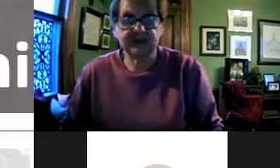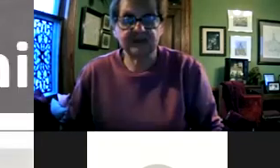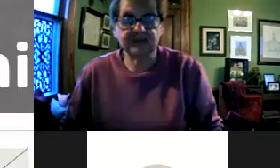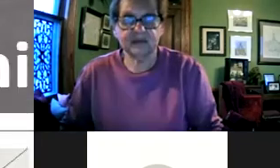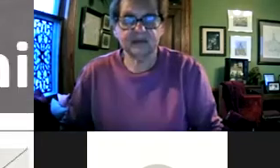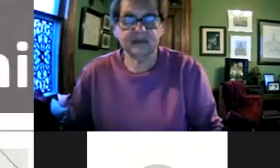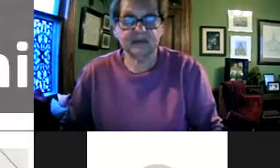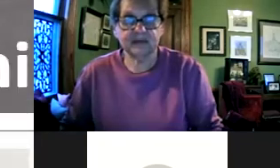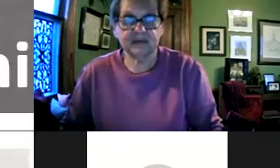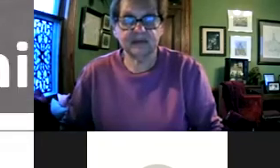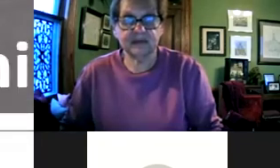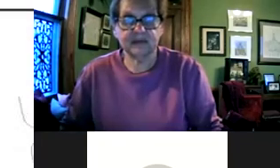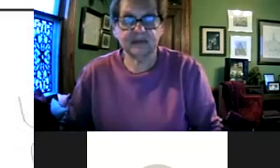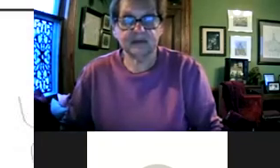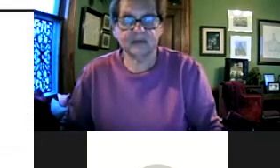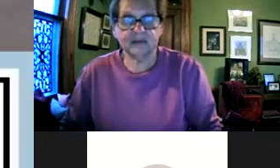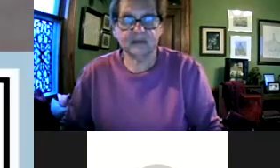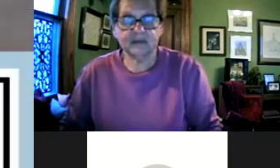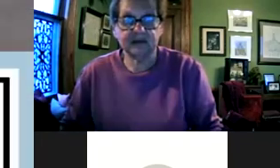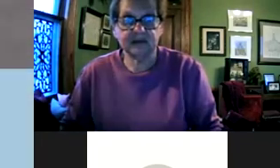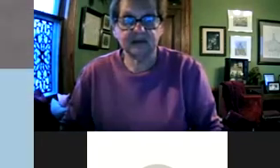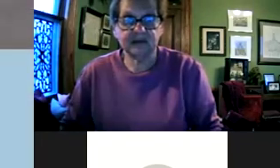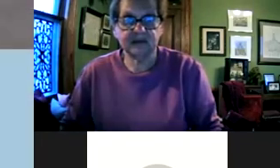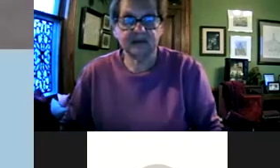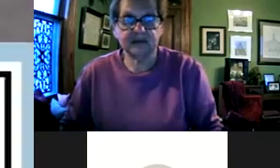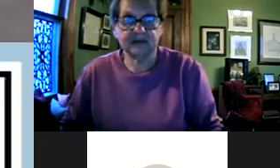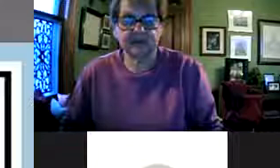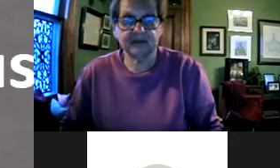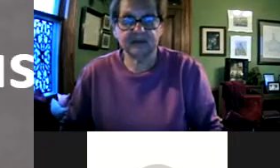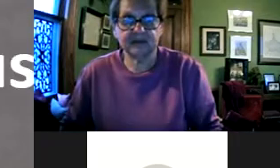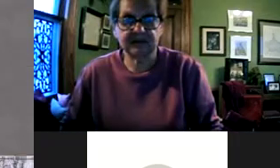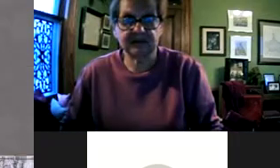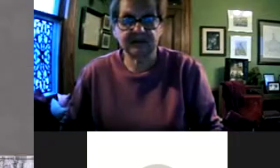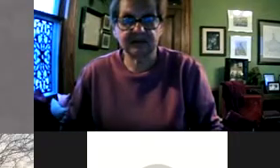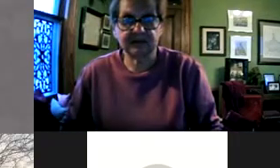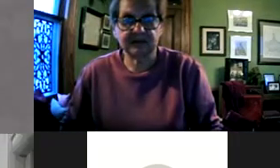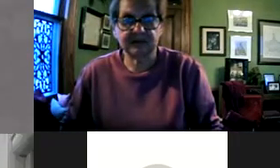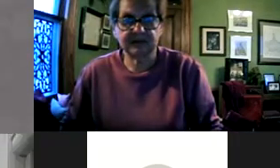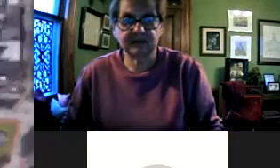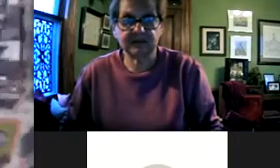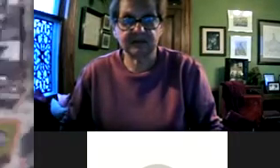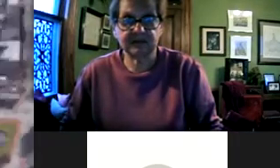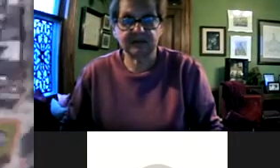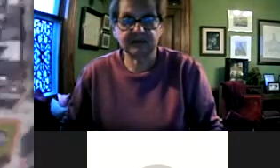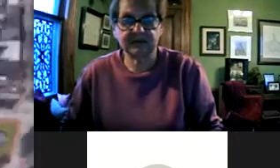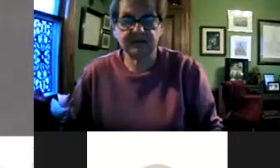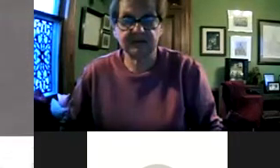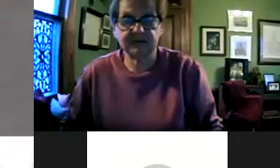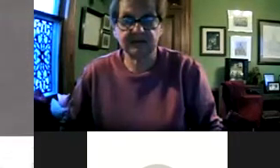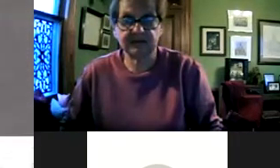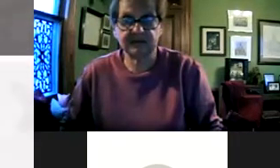don't want to give anybody a headache. We'll pull the map up, Mary, so that we can talk through exactly where we're talking